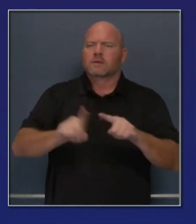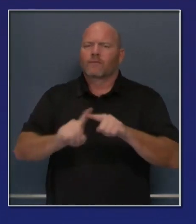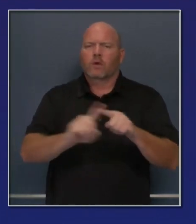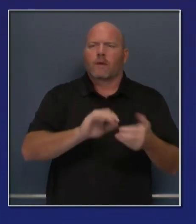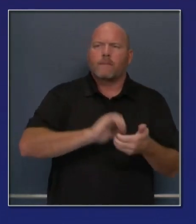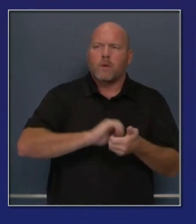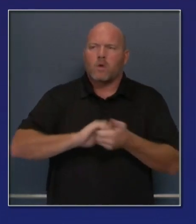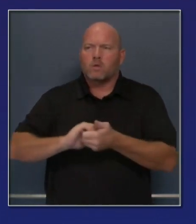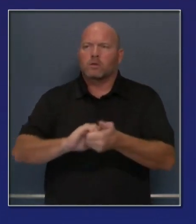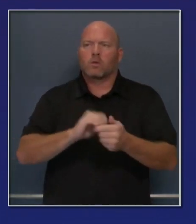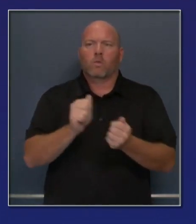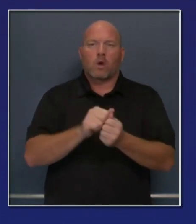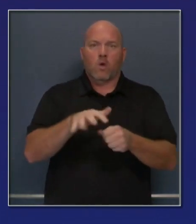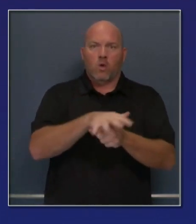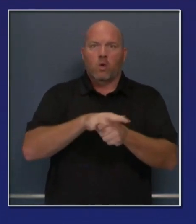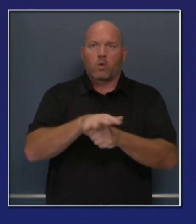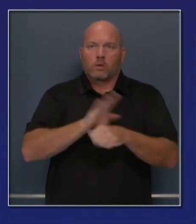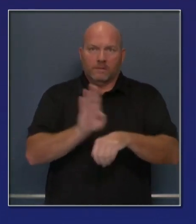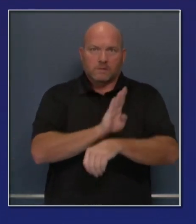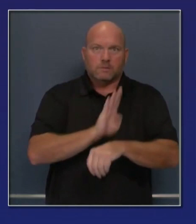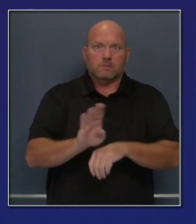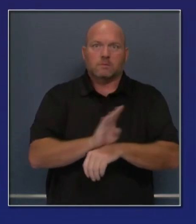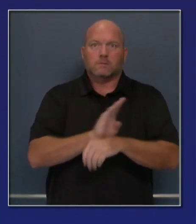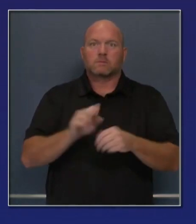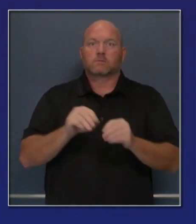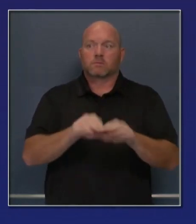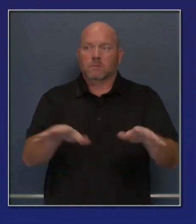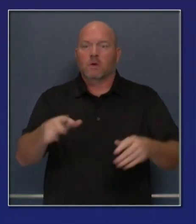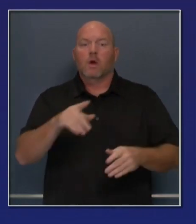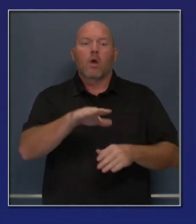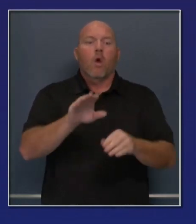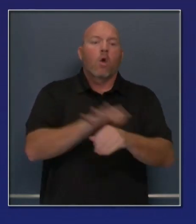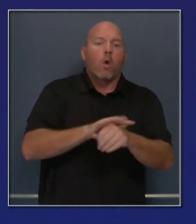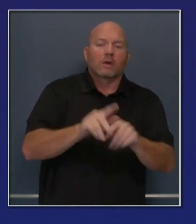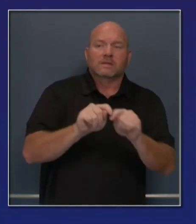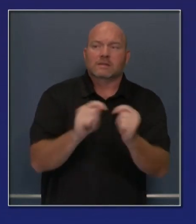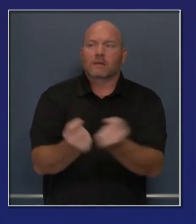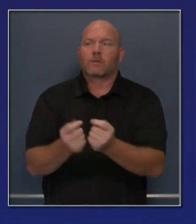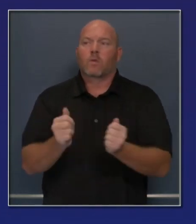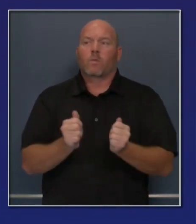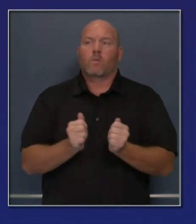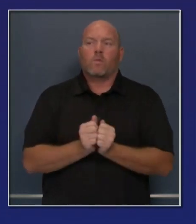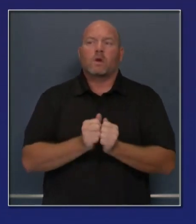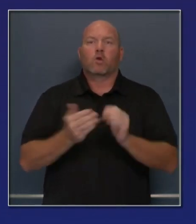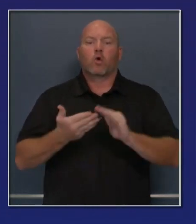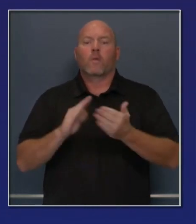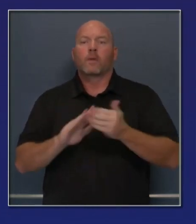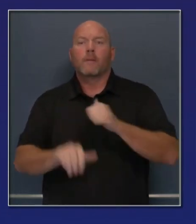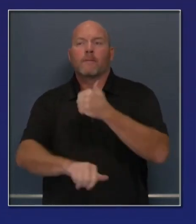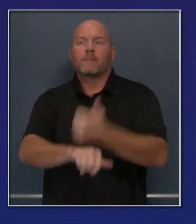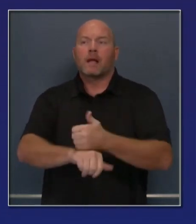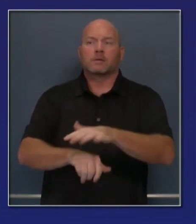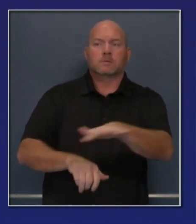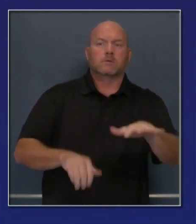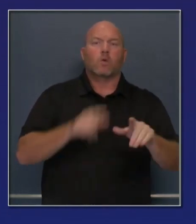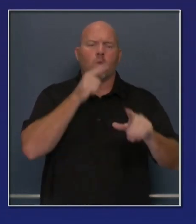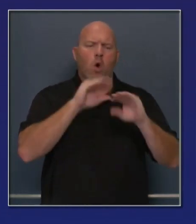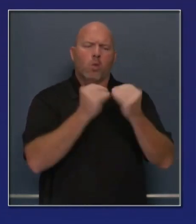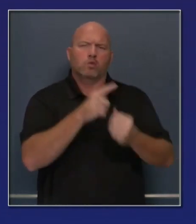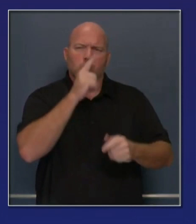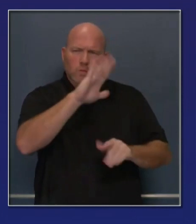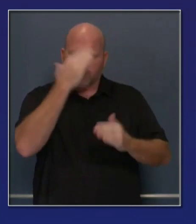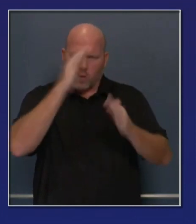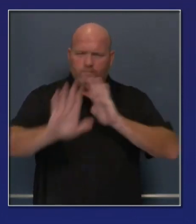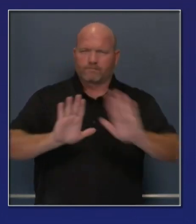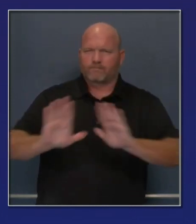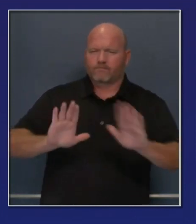to deploy local teams, people in community-based organizations that really do know the communities well,